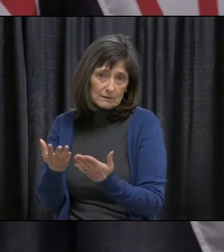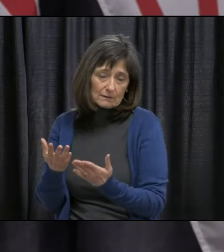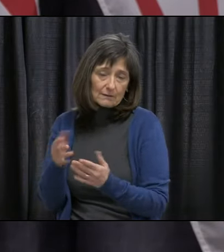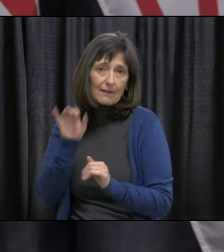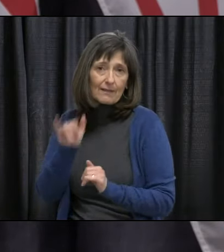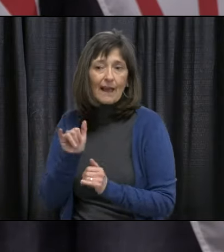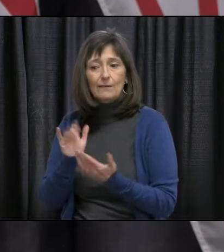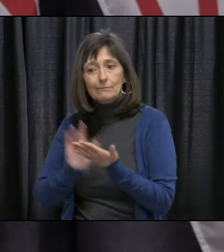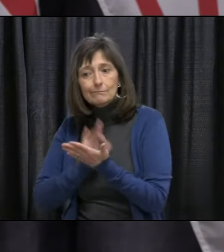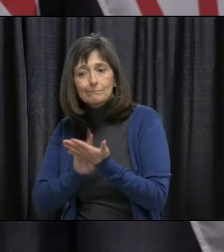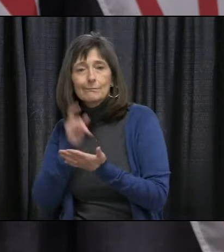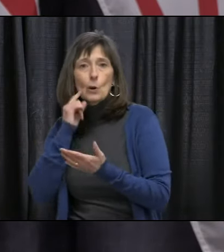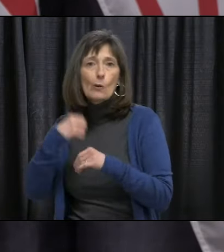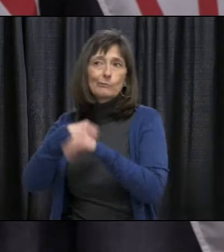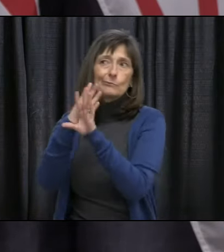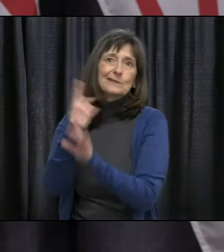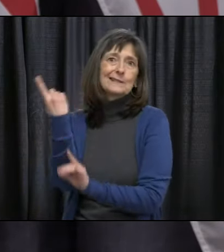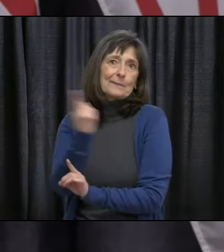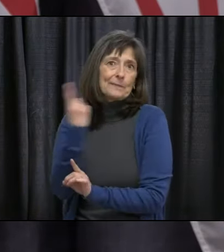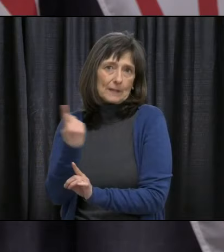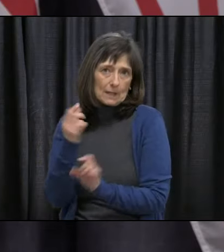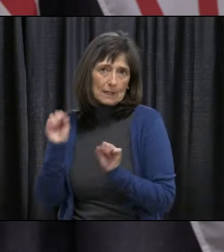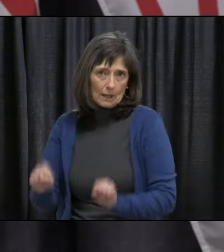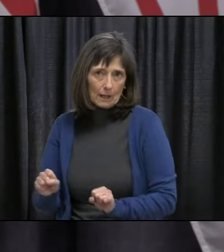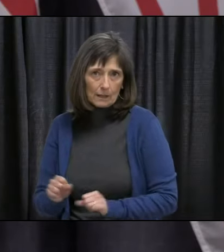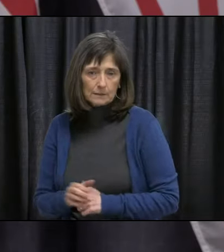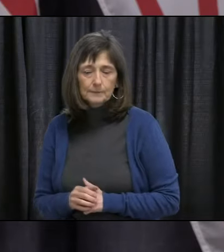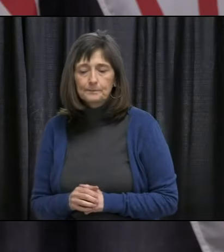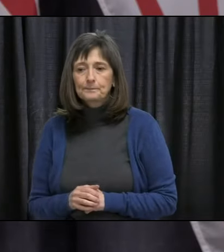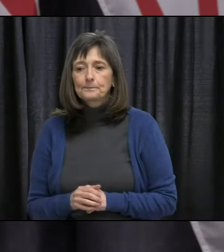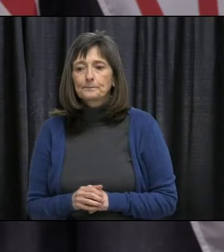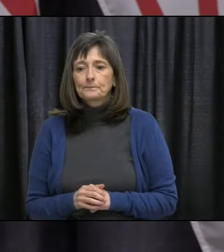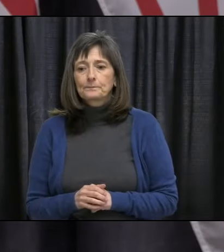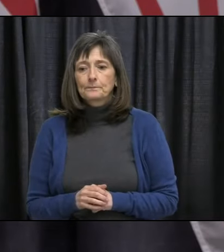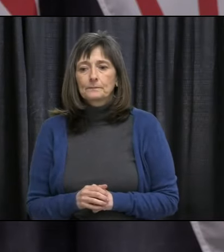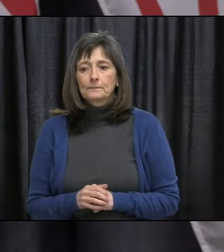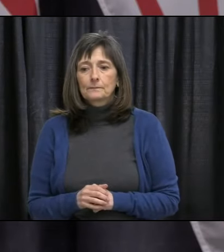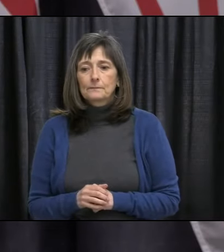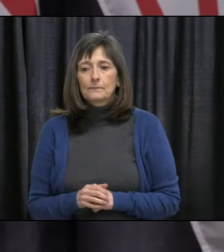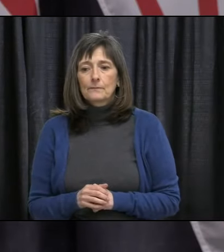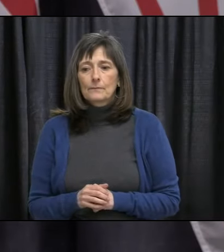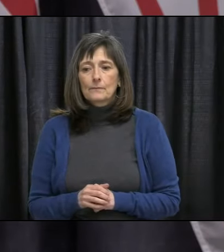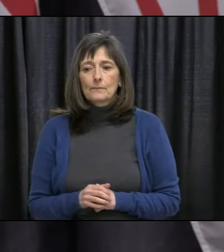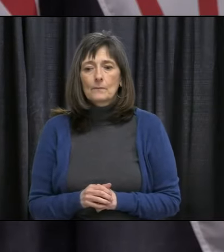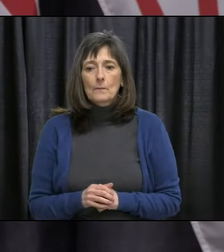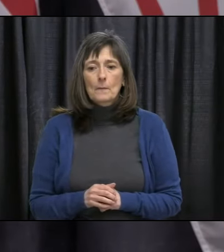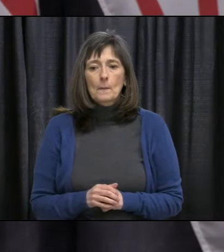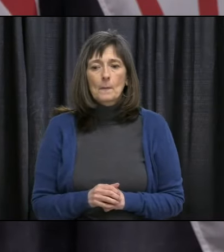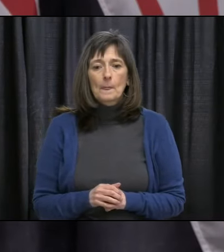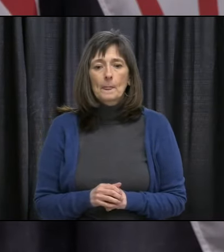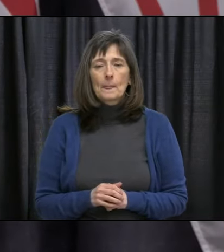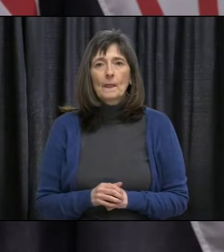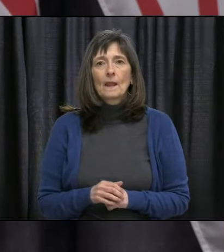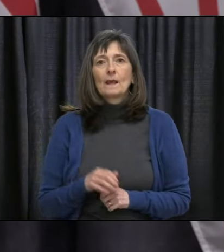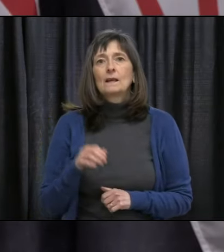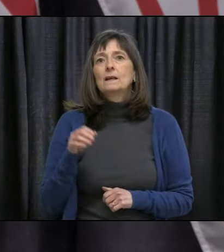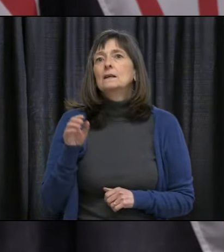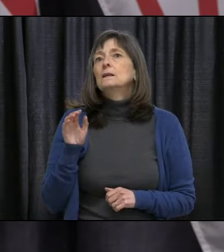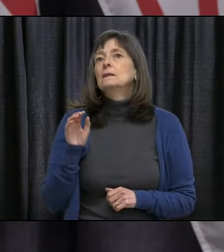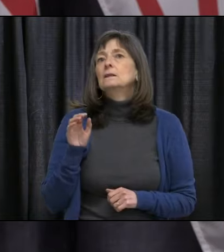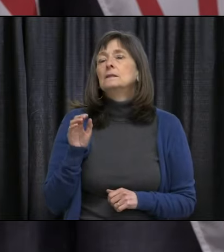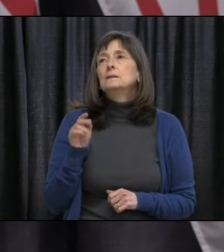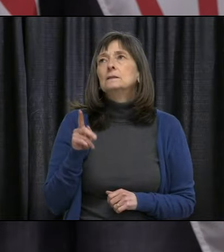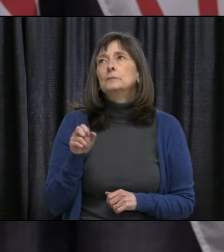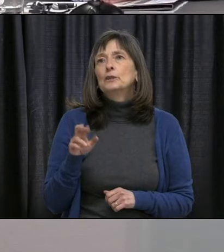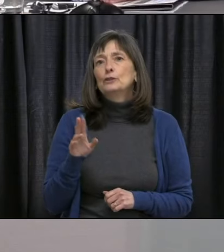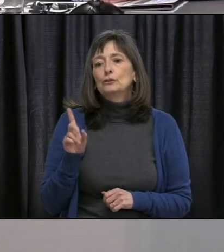participate in some social connection with family members for their residents. Absolutely. So Peter, this is an issue